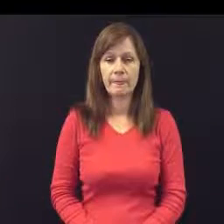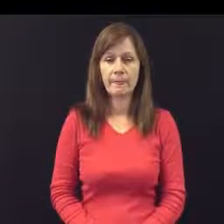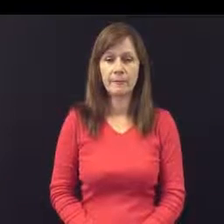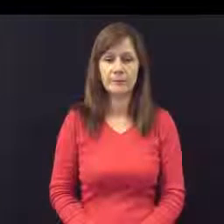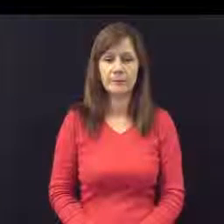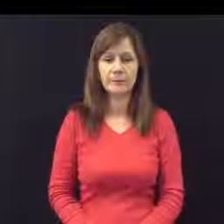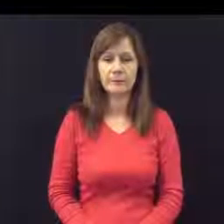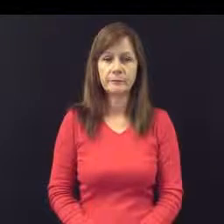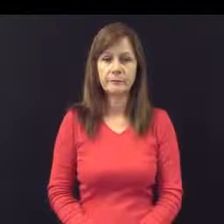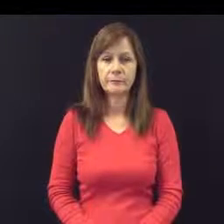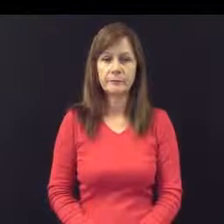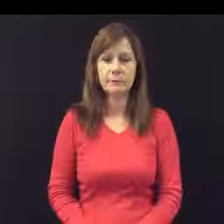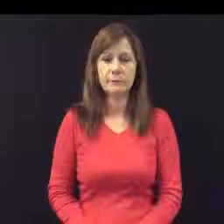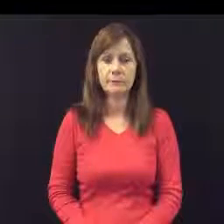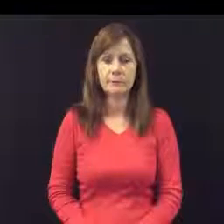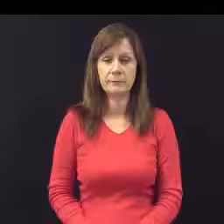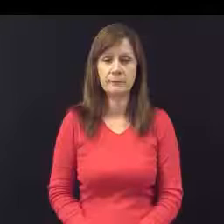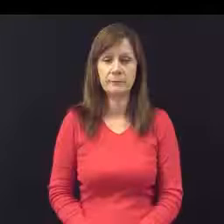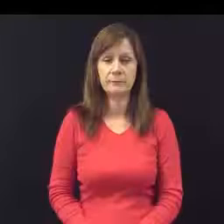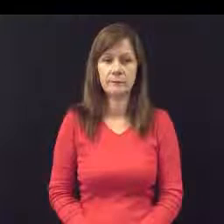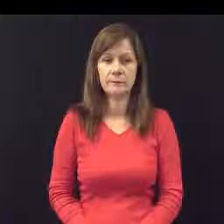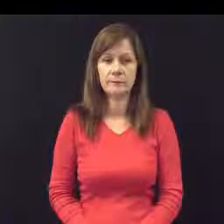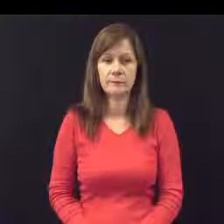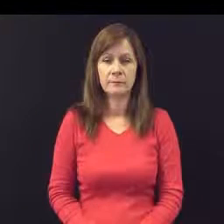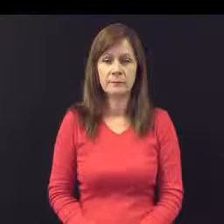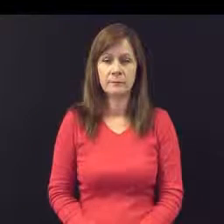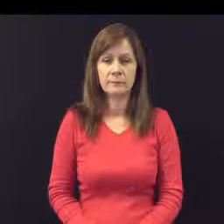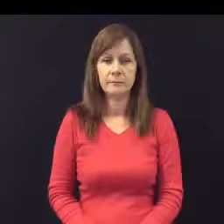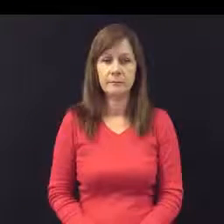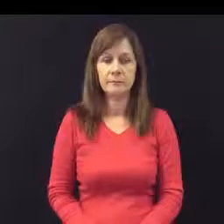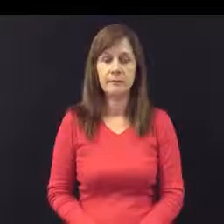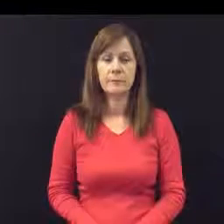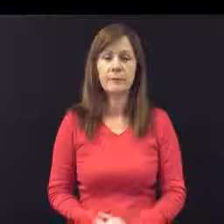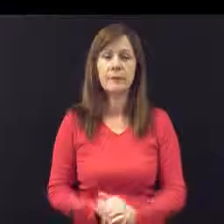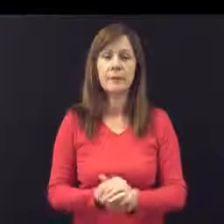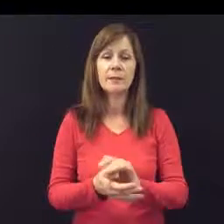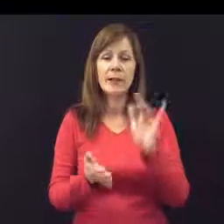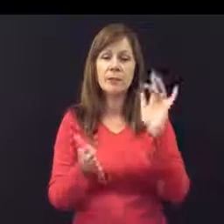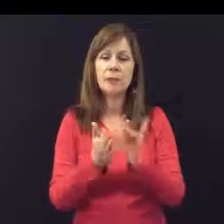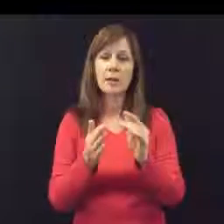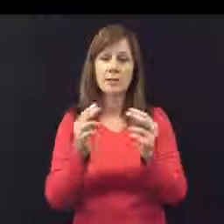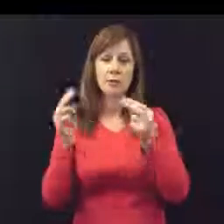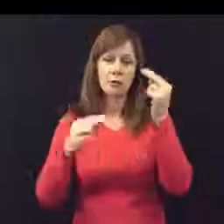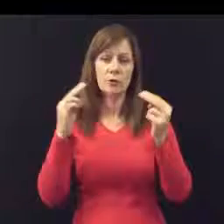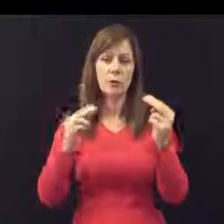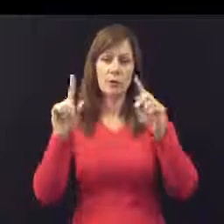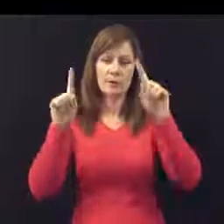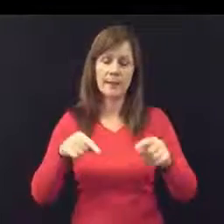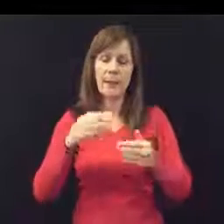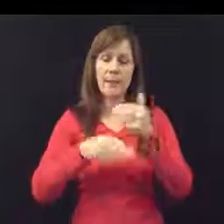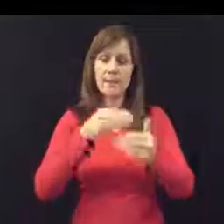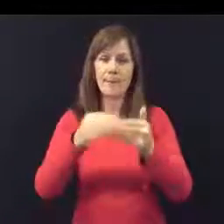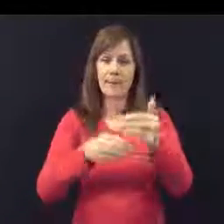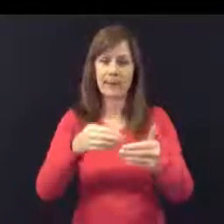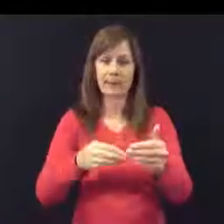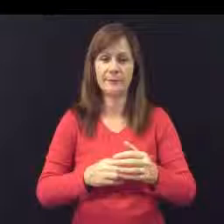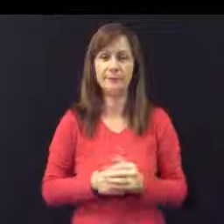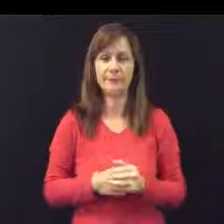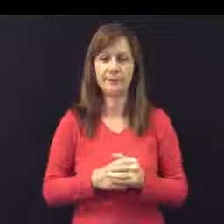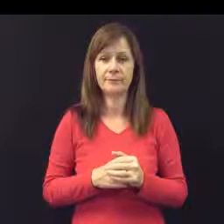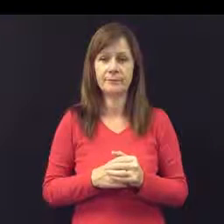red minus button to remove that song from this playlist. Don't worry, that doesn't remove the song from your library, just the